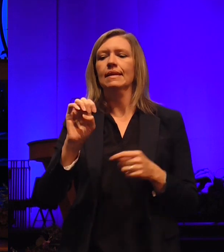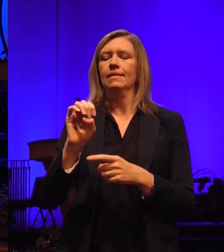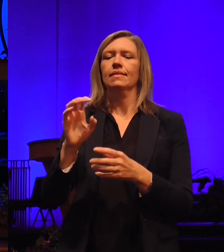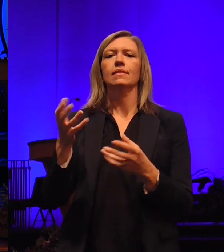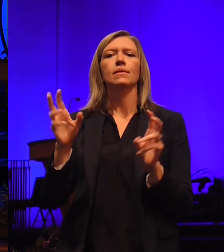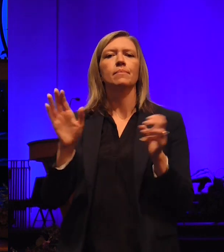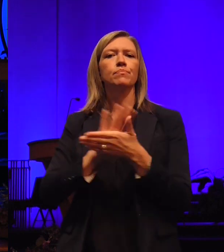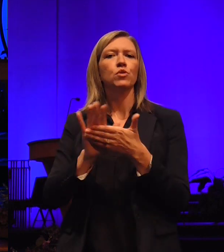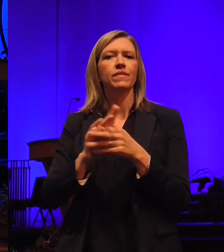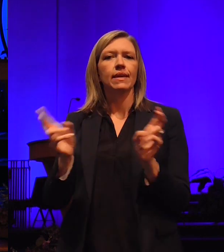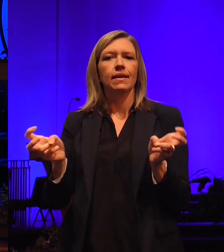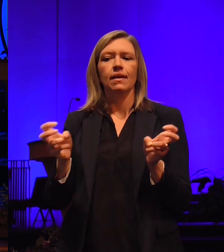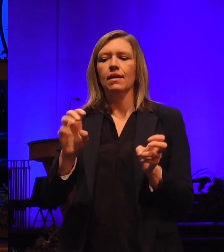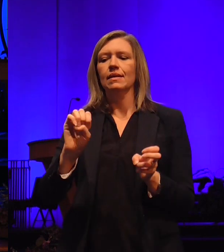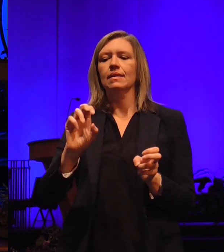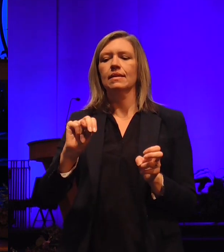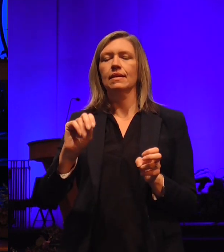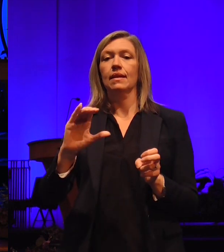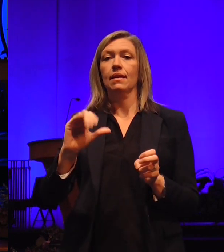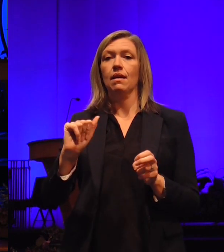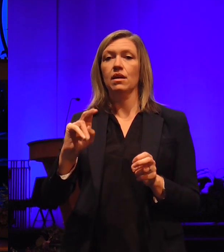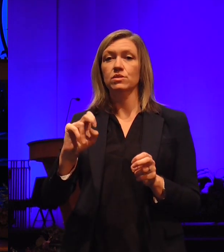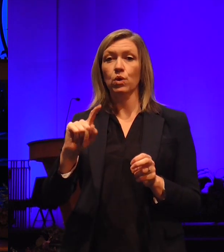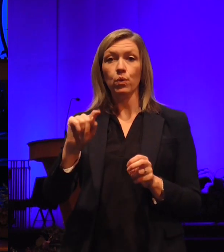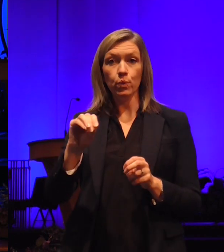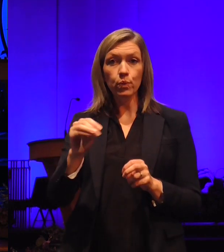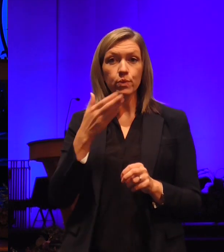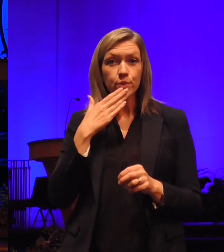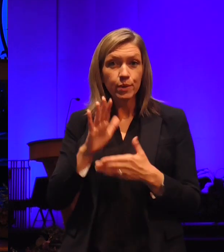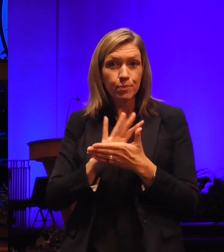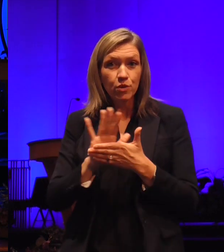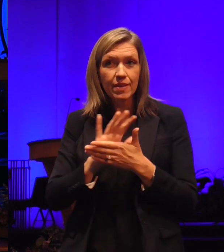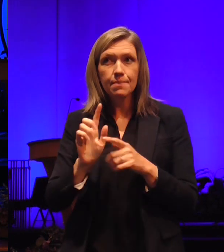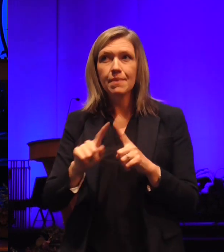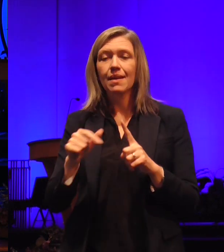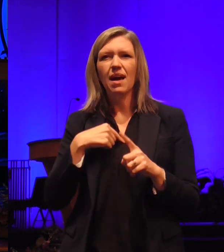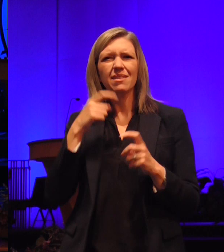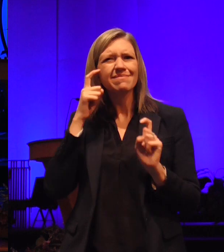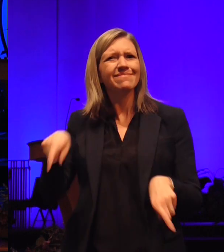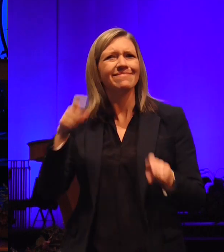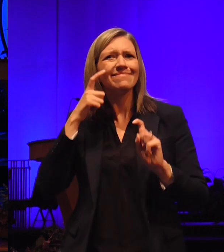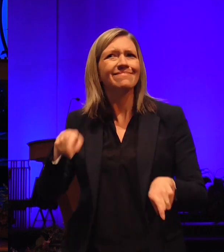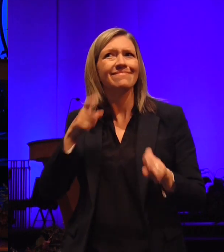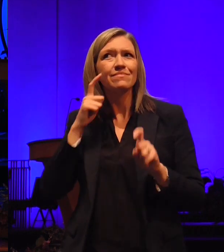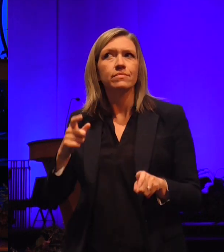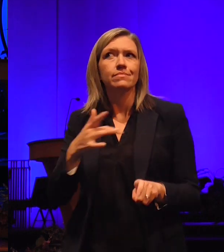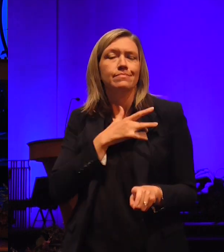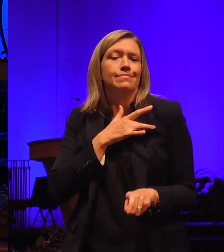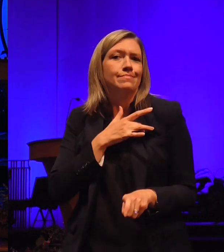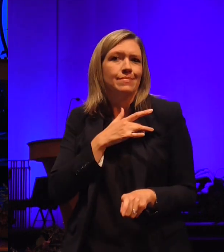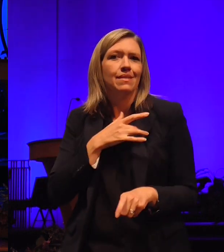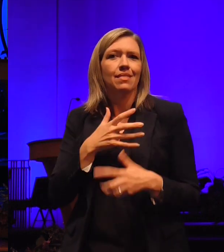it's not the only reason I sobbed all the way through it. Right? There's stuff to